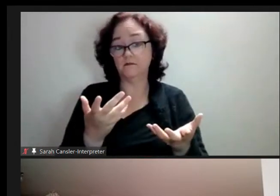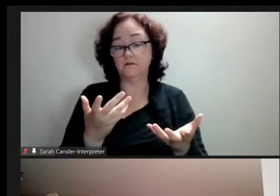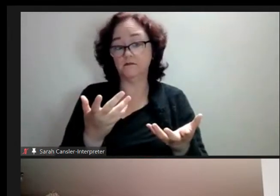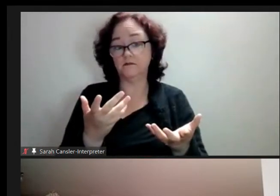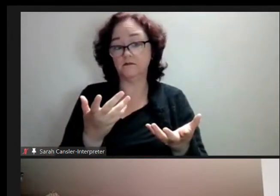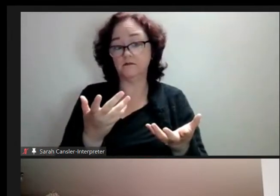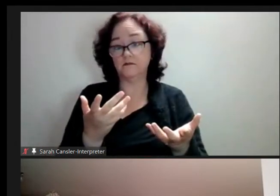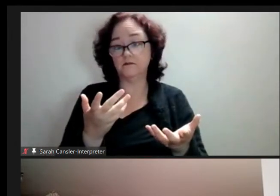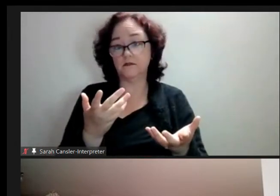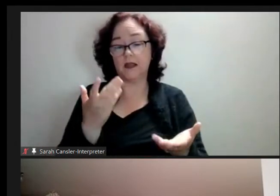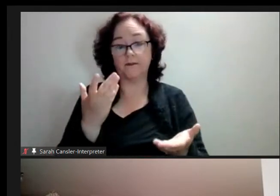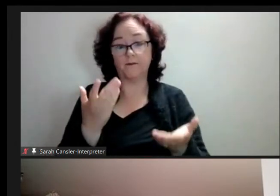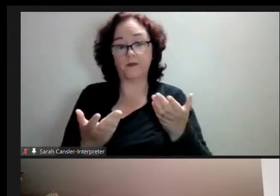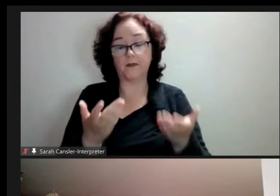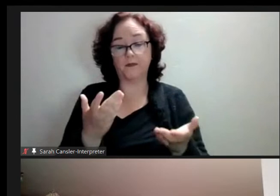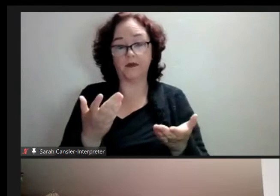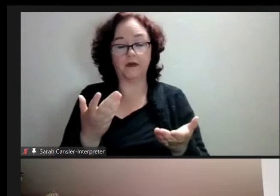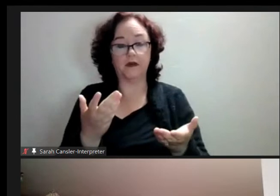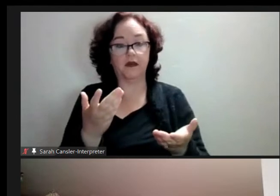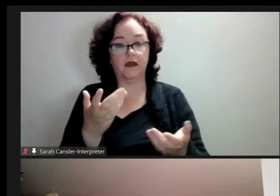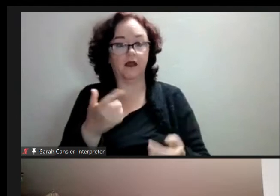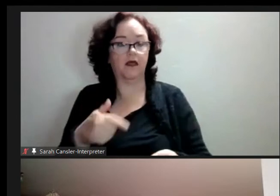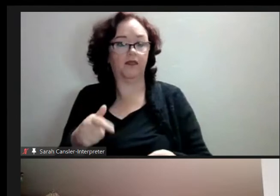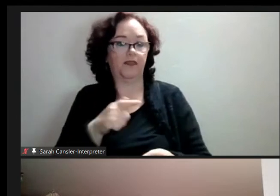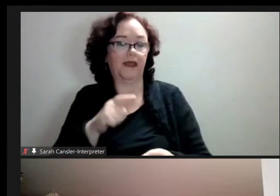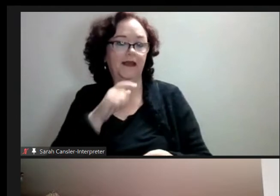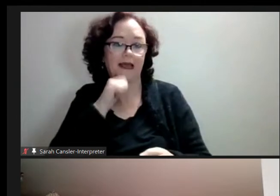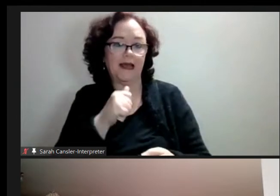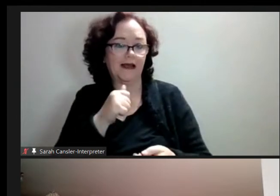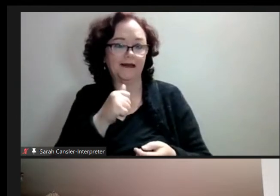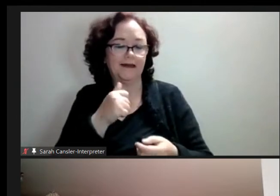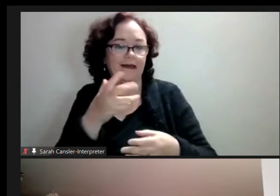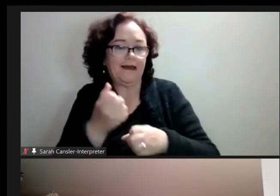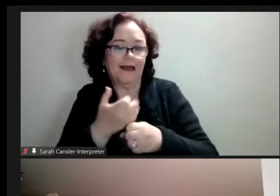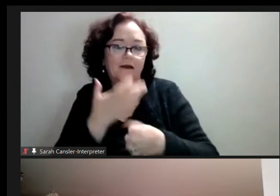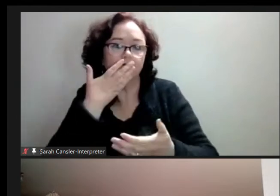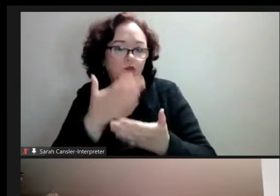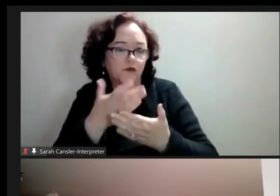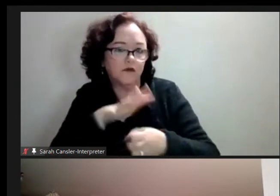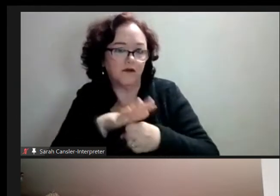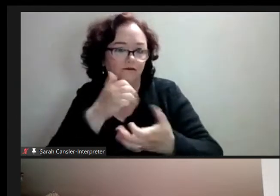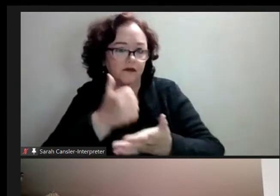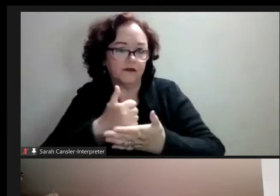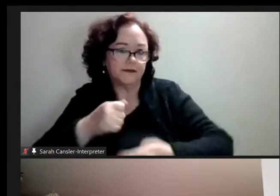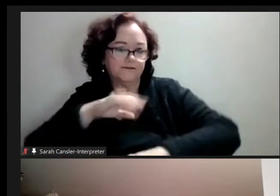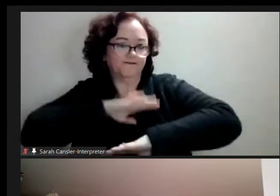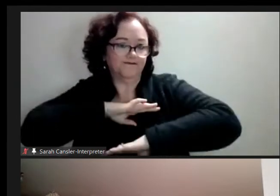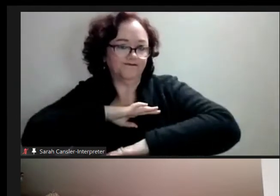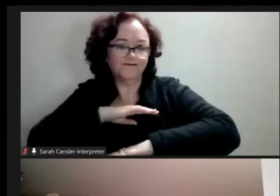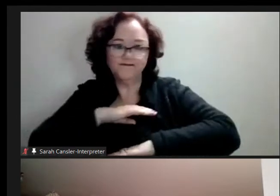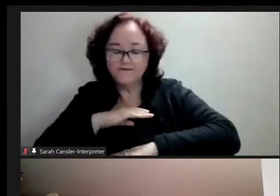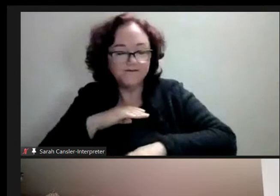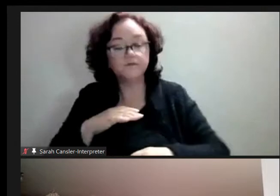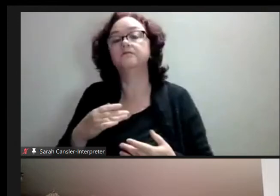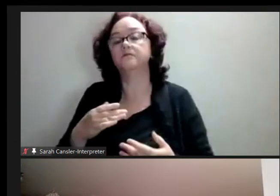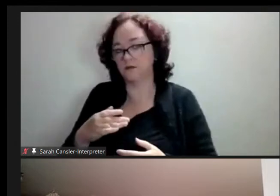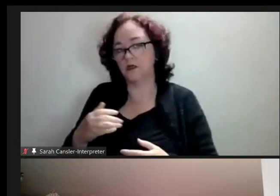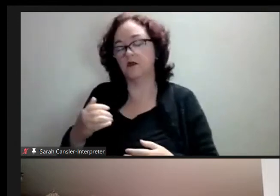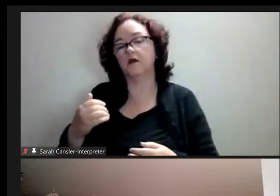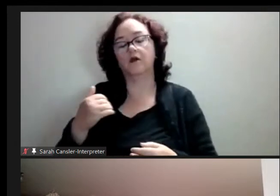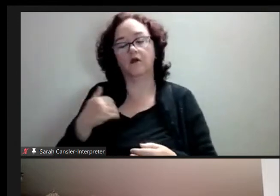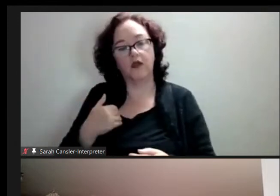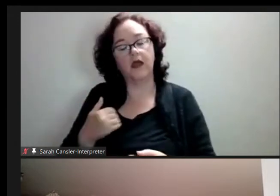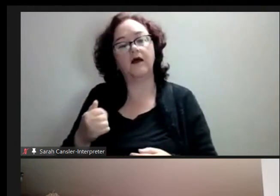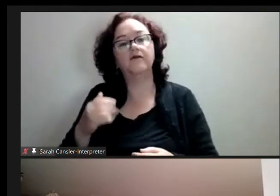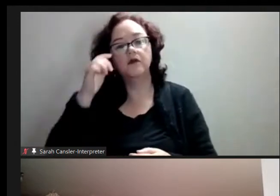in terms of relative to their expectations. Yes, so we have the passenger intercom unit buttons, the